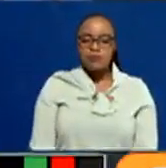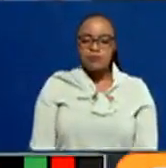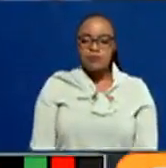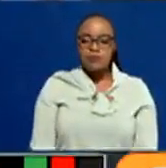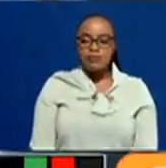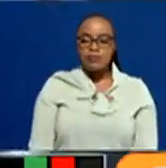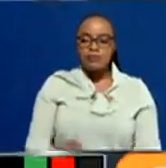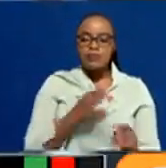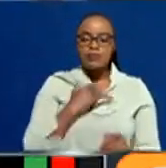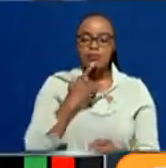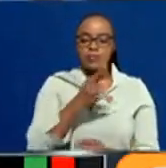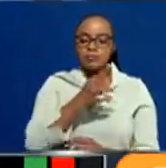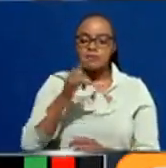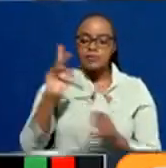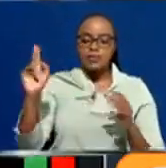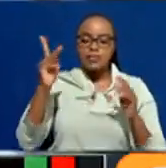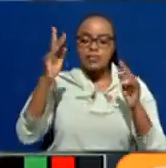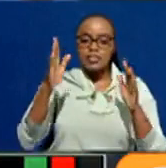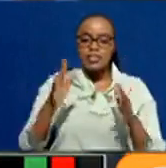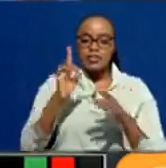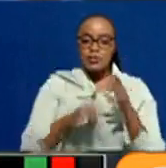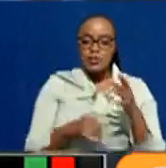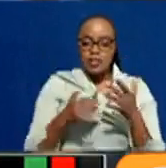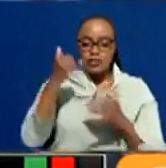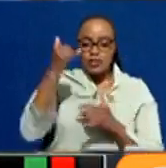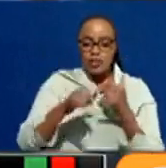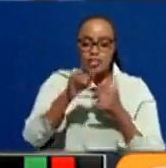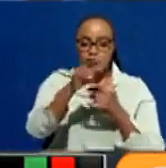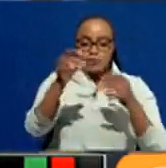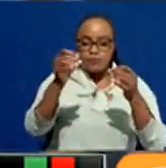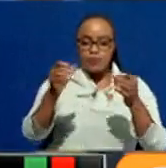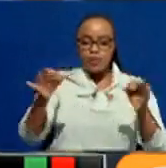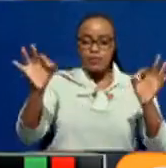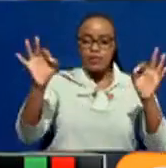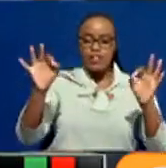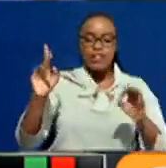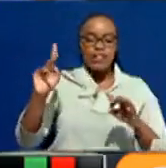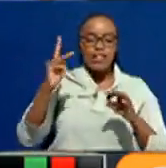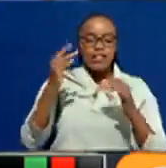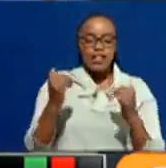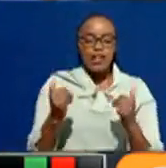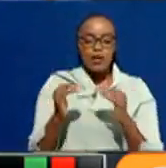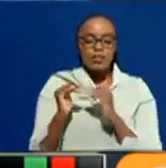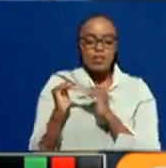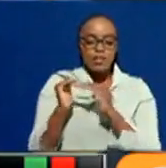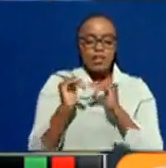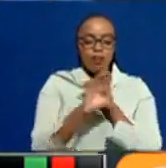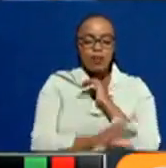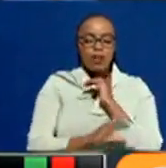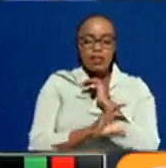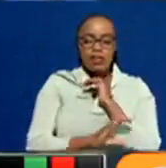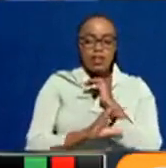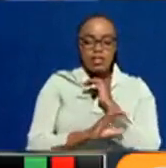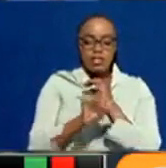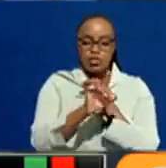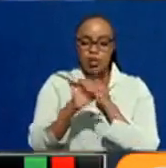I want to tell the people of Kenya that finally you are free. Kenya is now a democratic country.